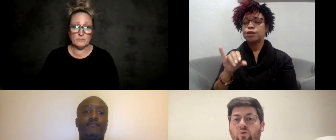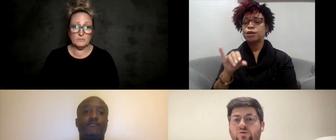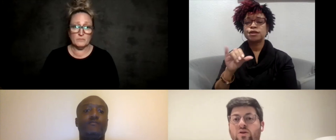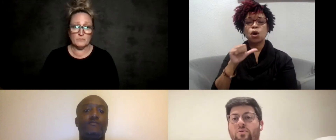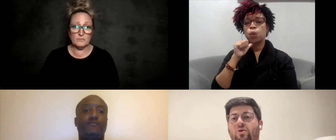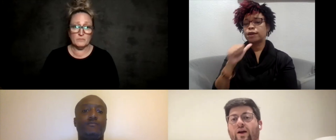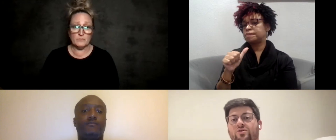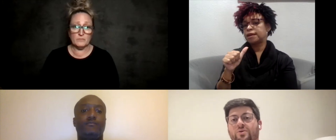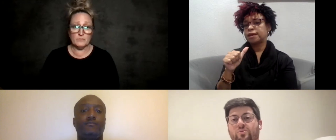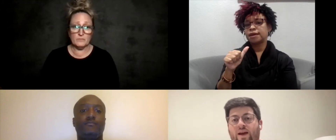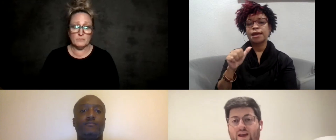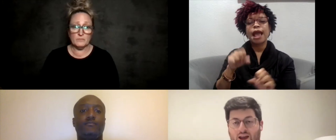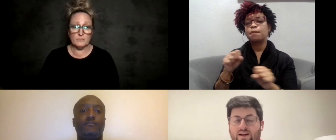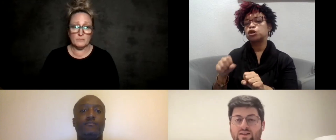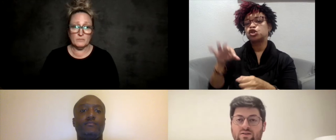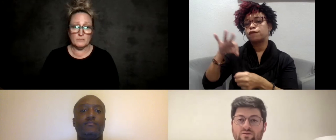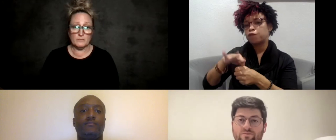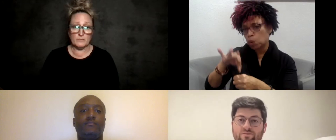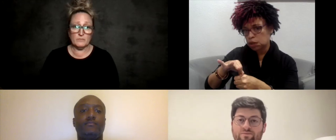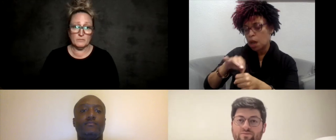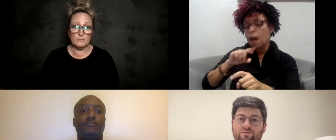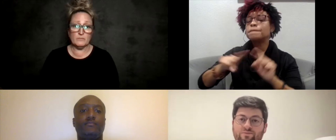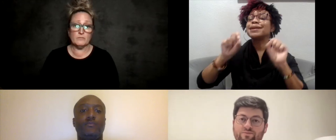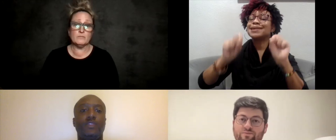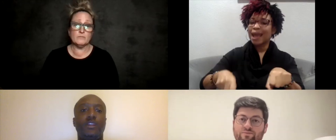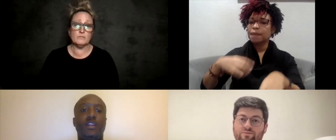to vote, but you're eligible to be a candidate.